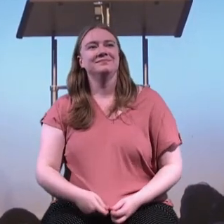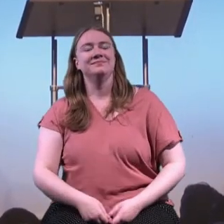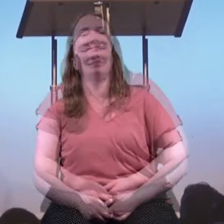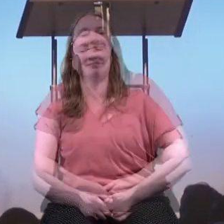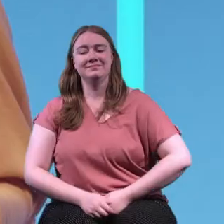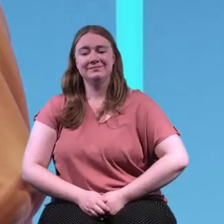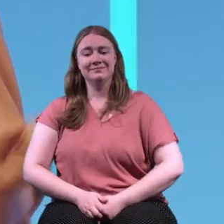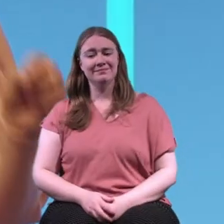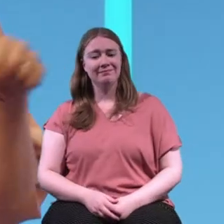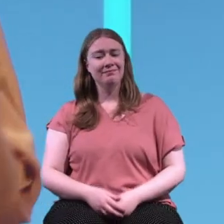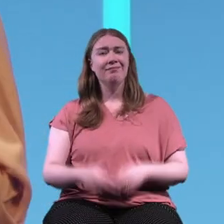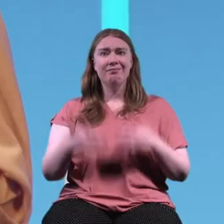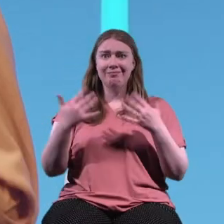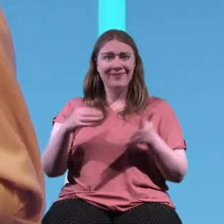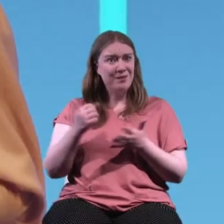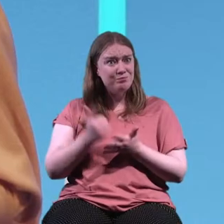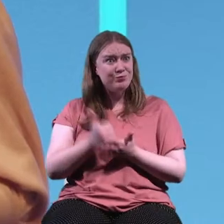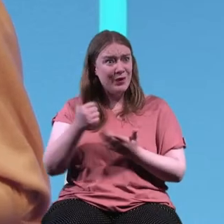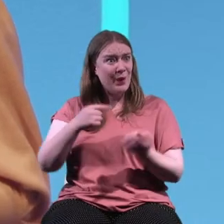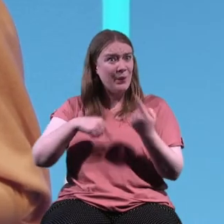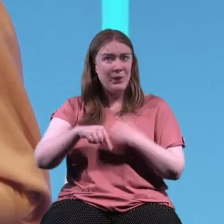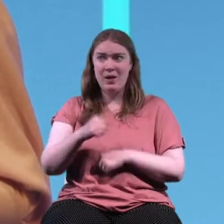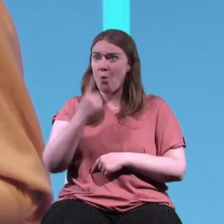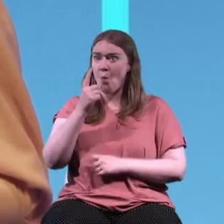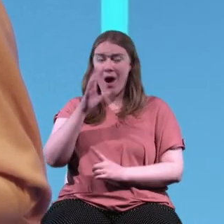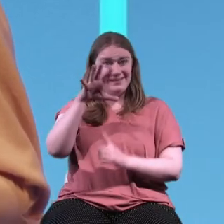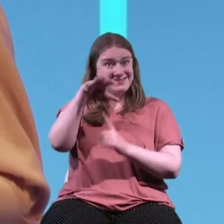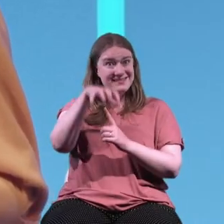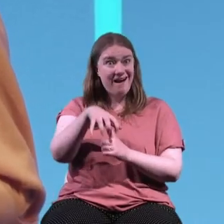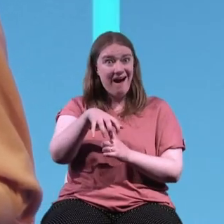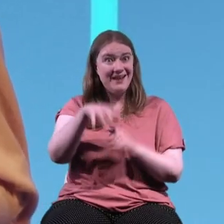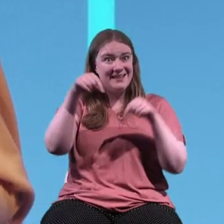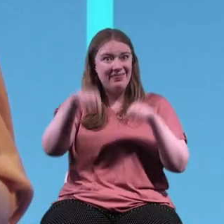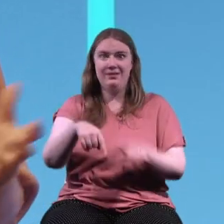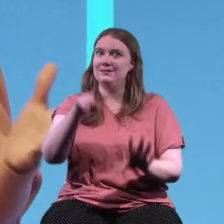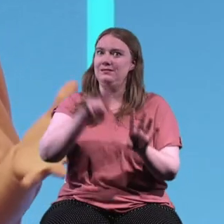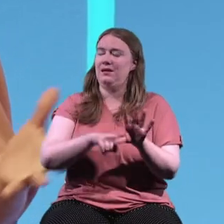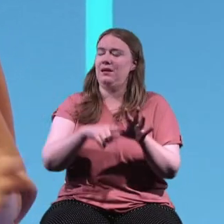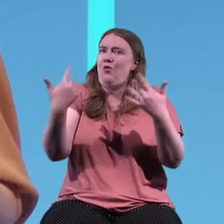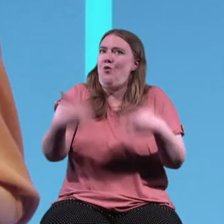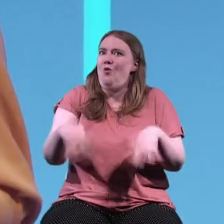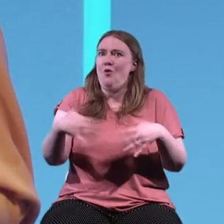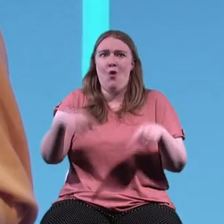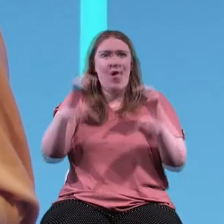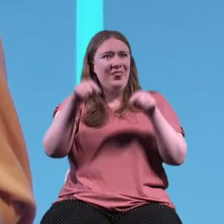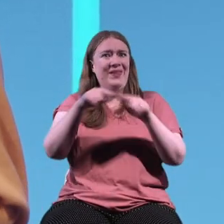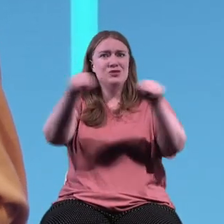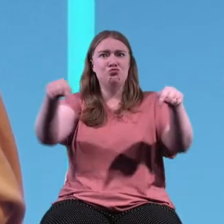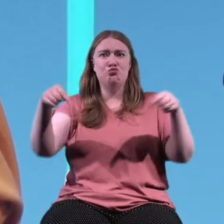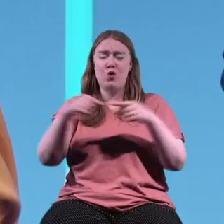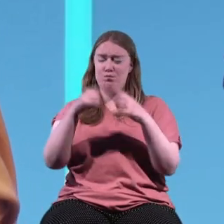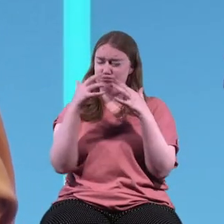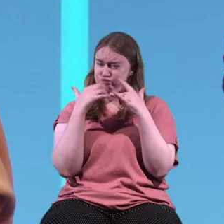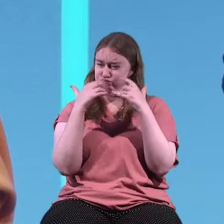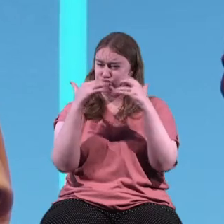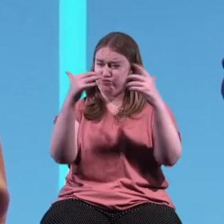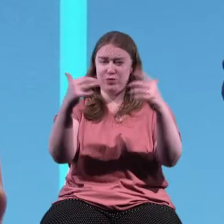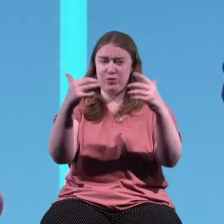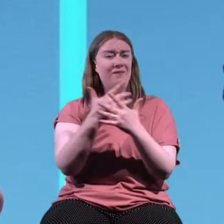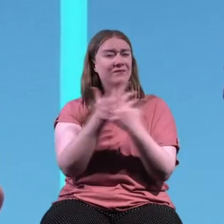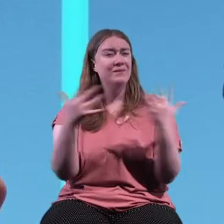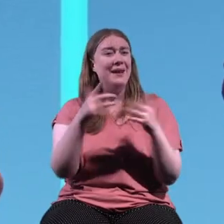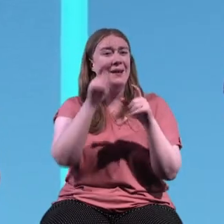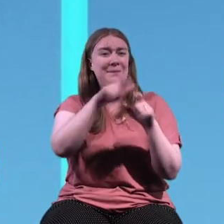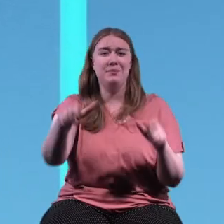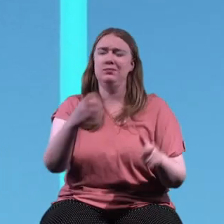Isn't it brilliant that we're all on one site this year? And just seeing this room full is wonderful. And